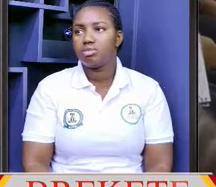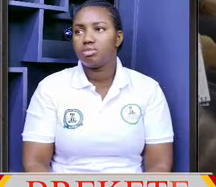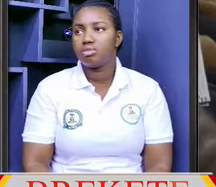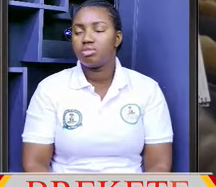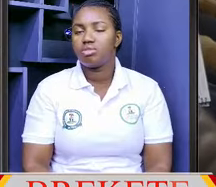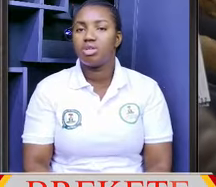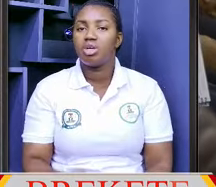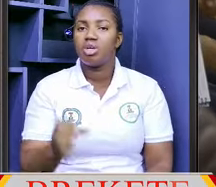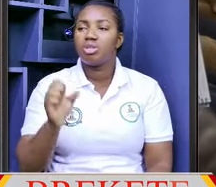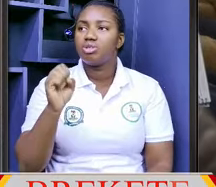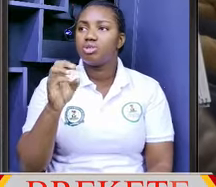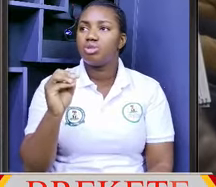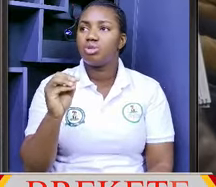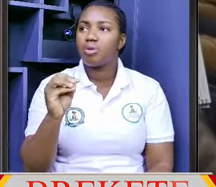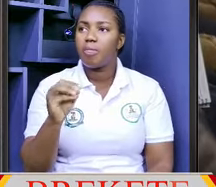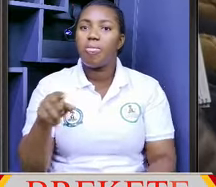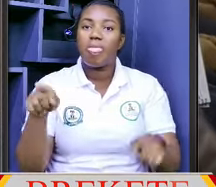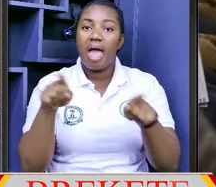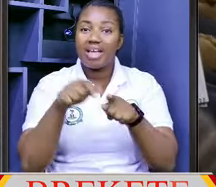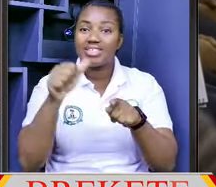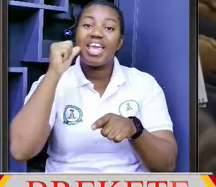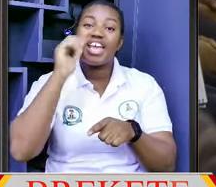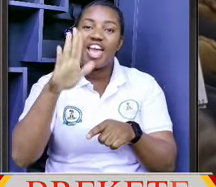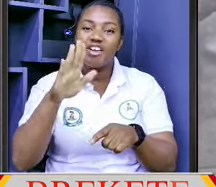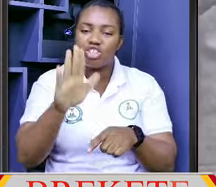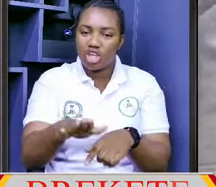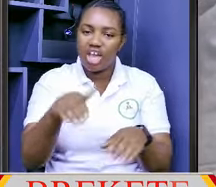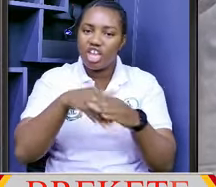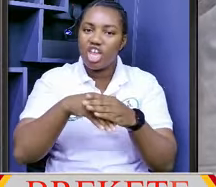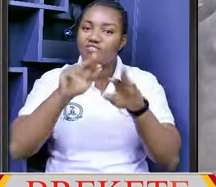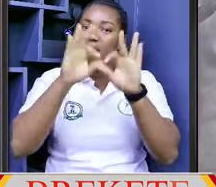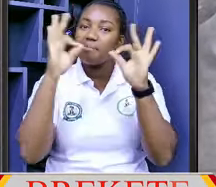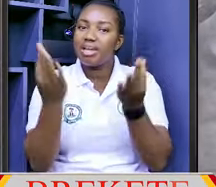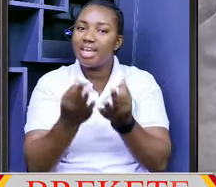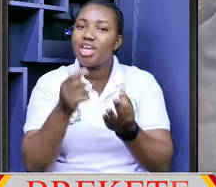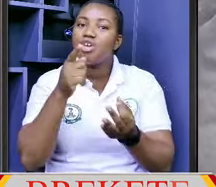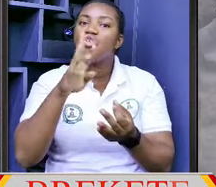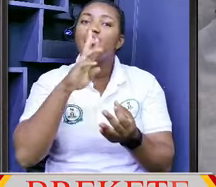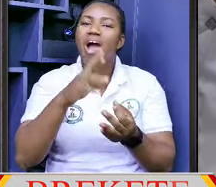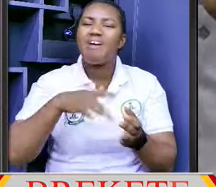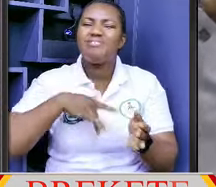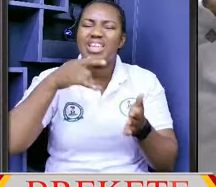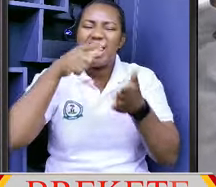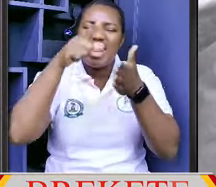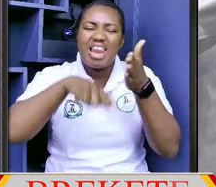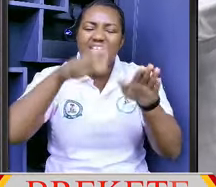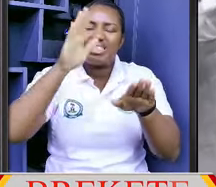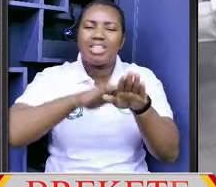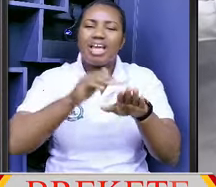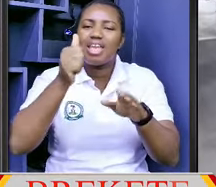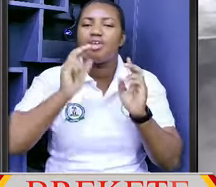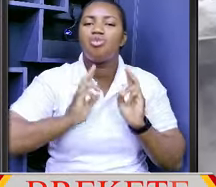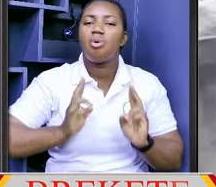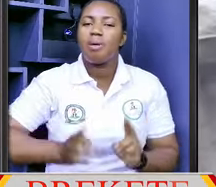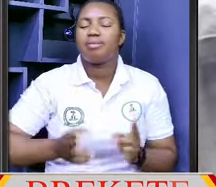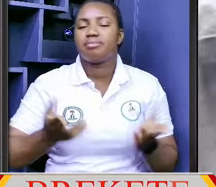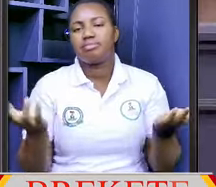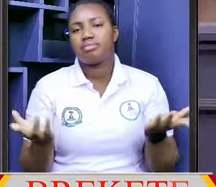So men go, as a girl child in the family, you are feeling less than a human being.